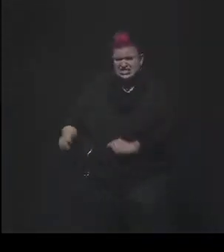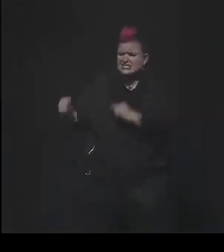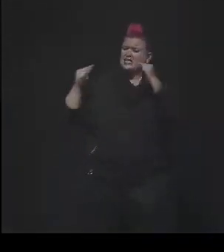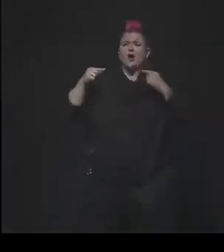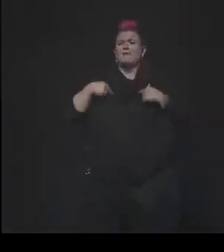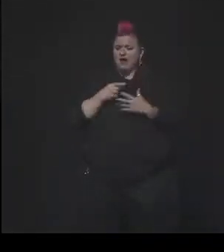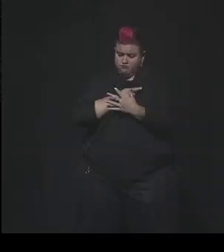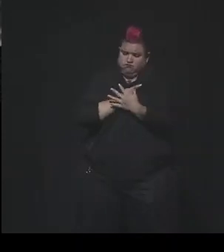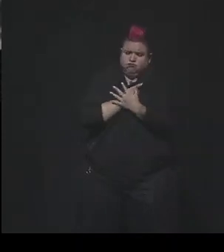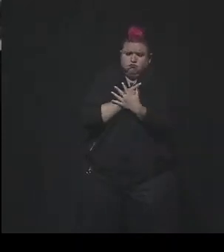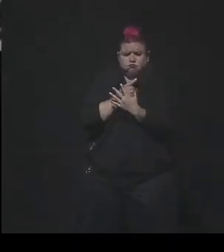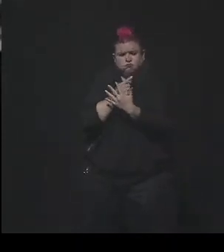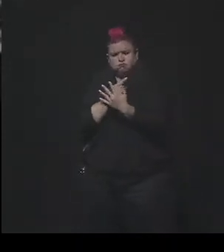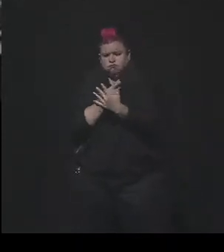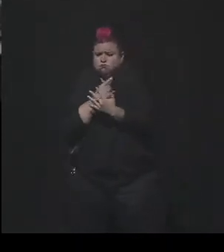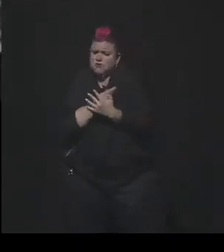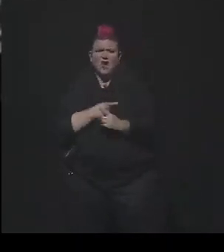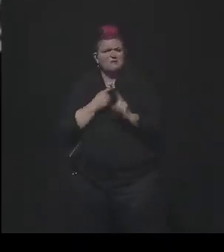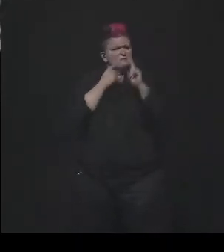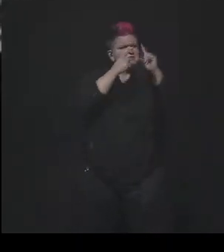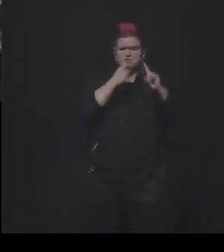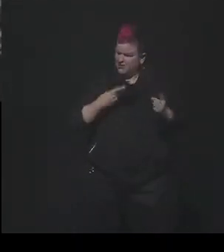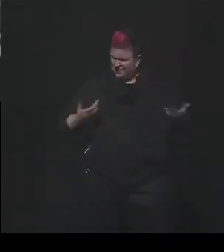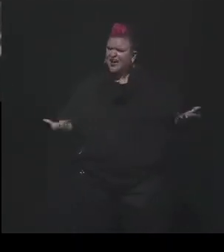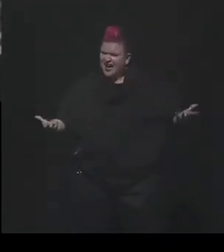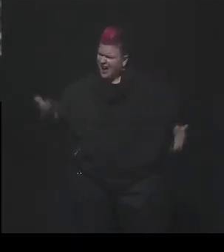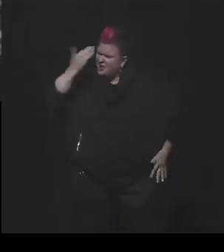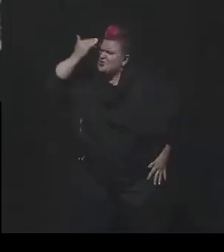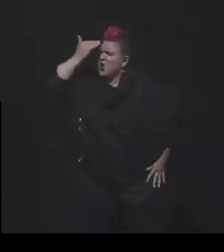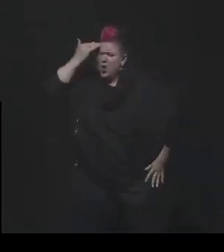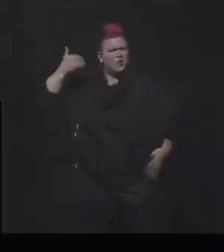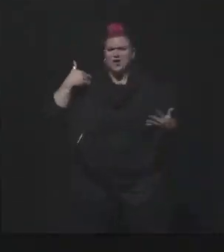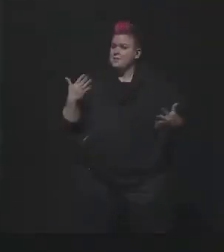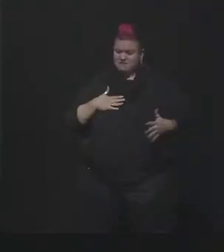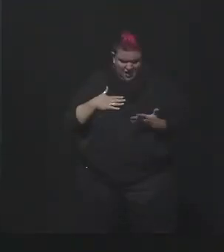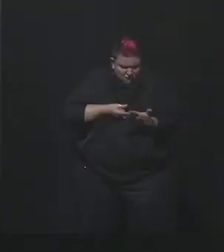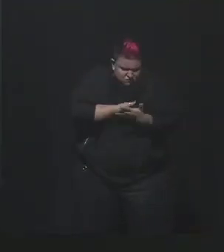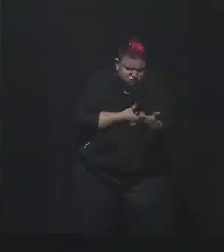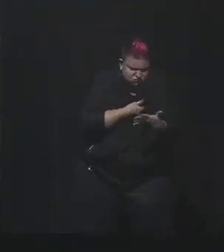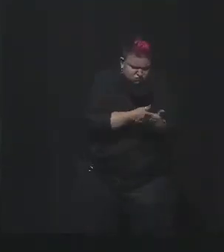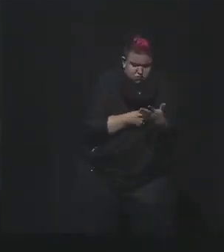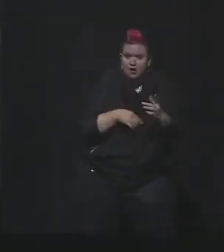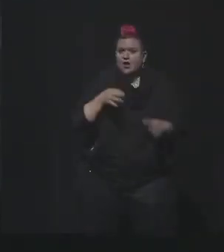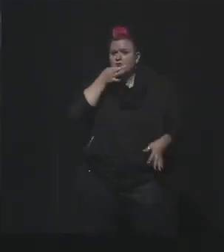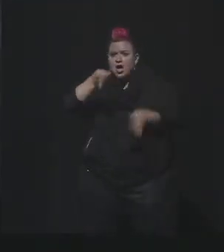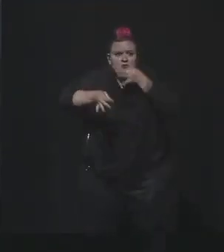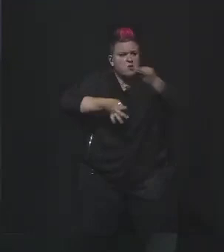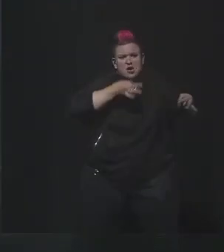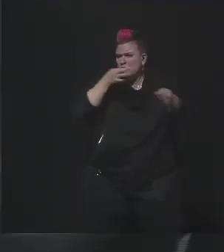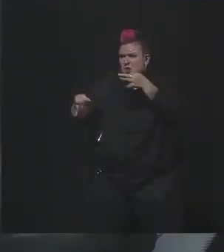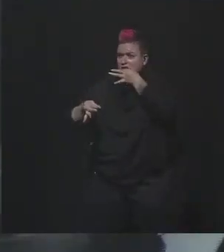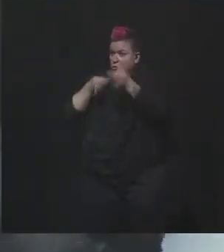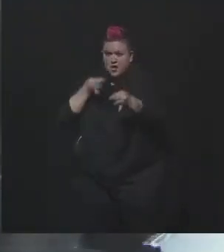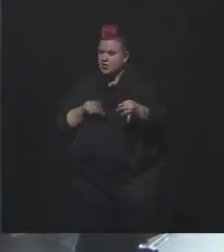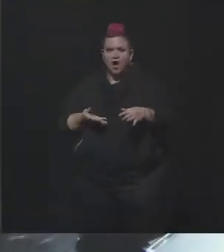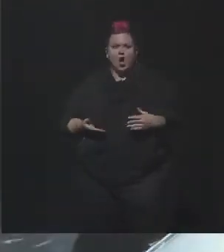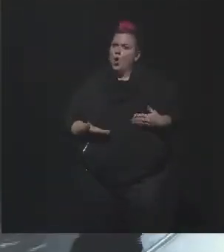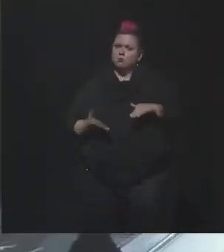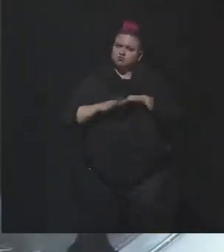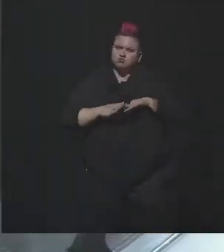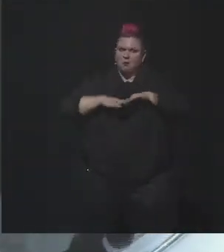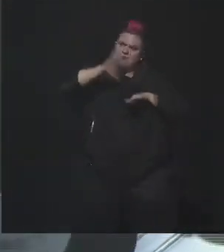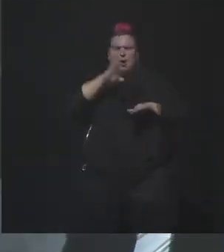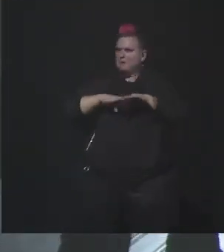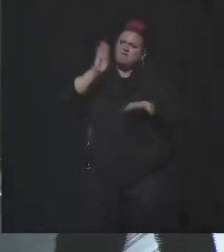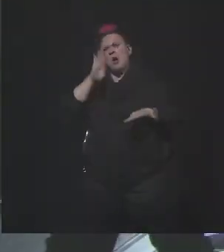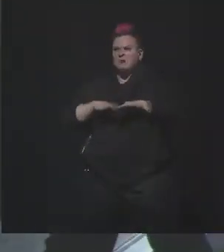And my heartbeats, boom bars, leave them surprised. This book never ends, so this pen always writes with the ghost of my words. Yeah, I'm shining, it's like we're flowing like water. My fire gets hotter, the beat rocking harder, breath